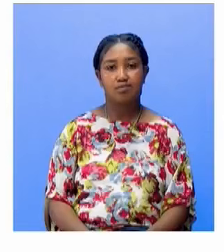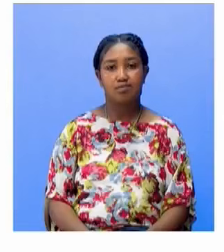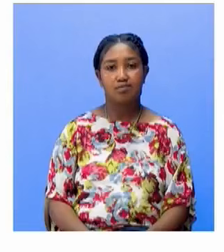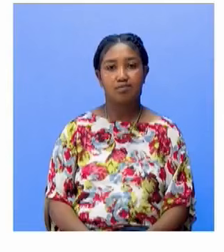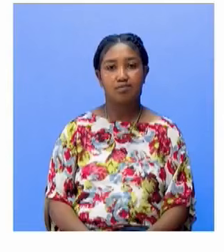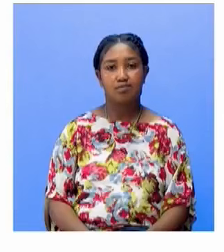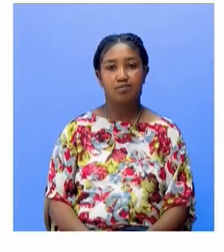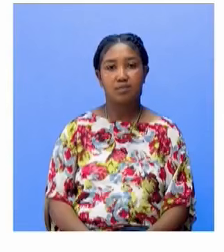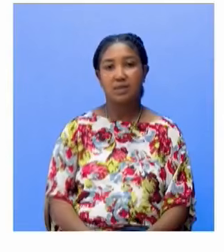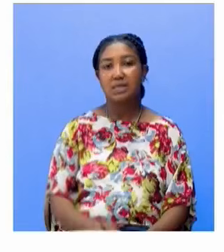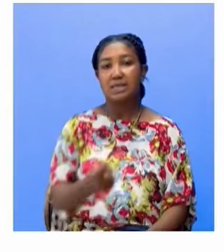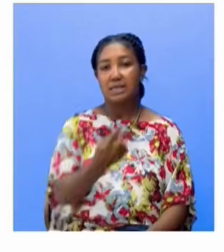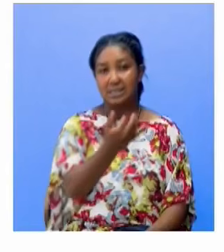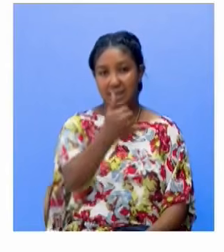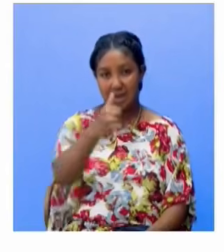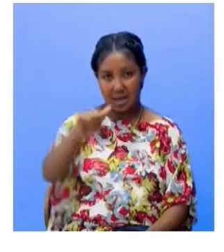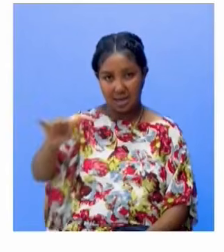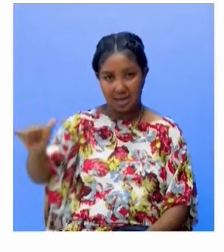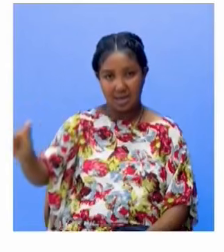ate